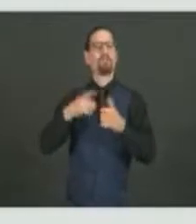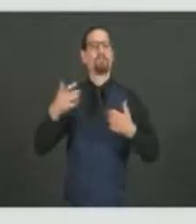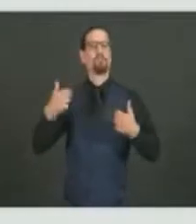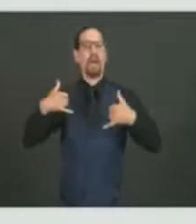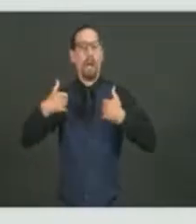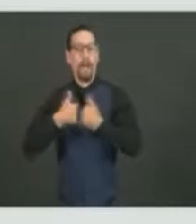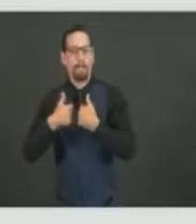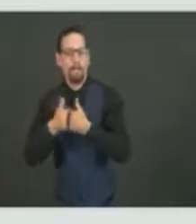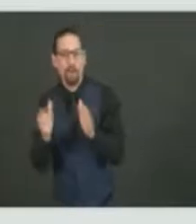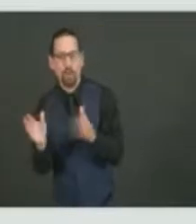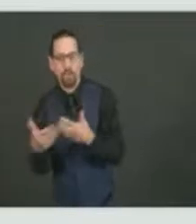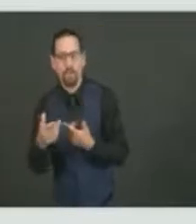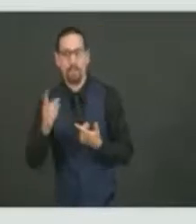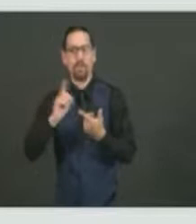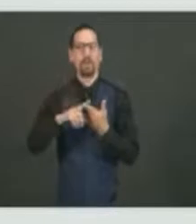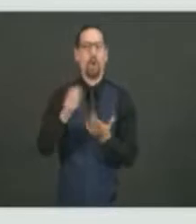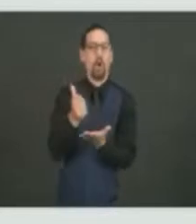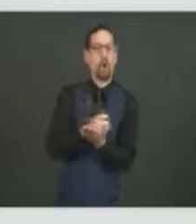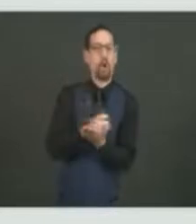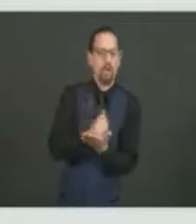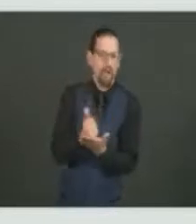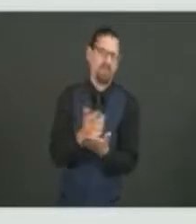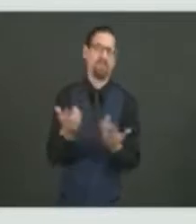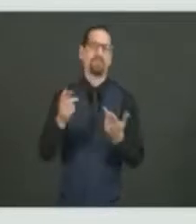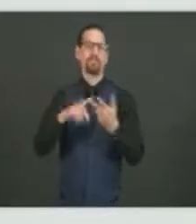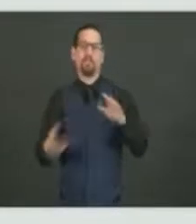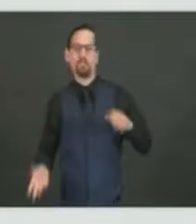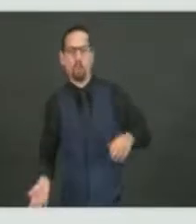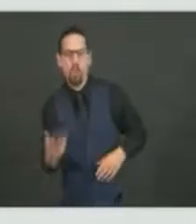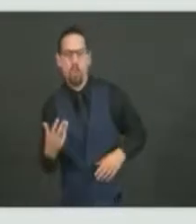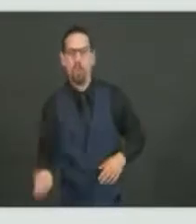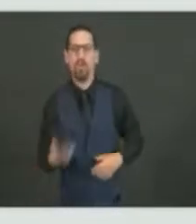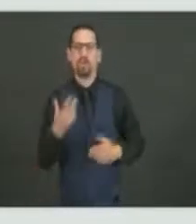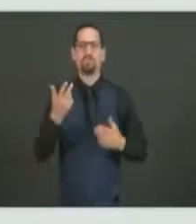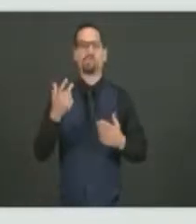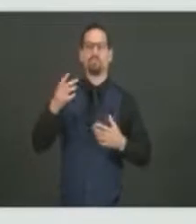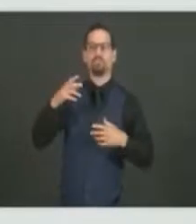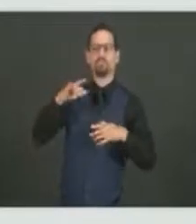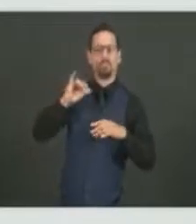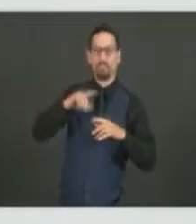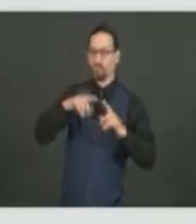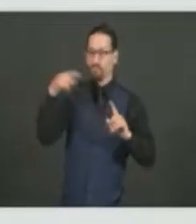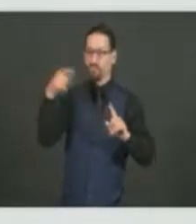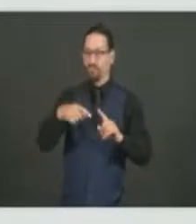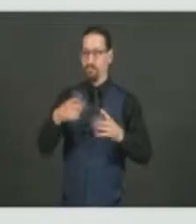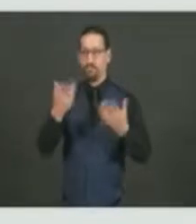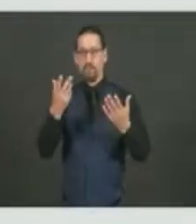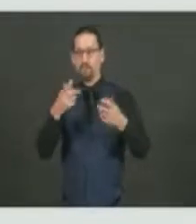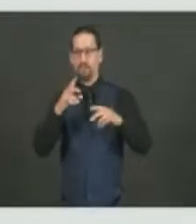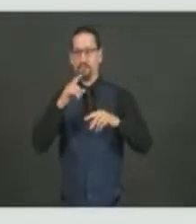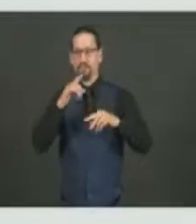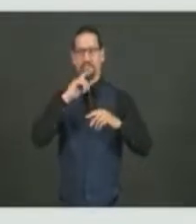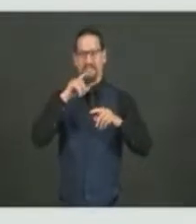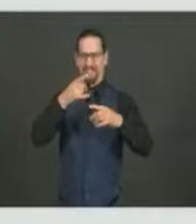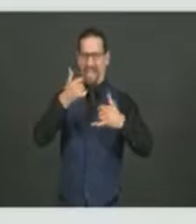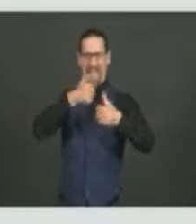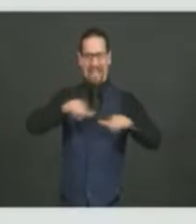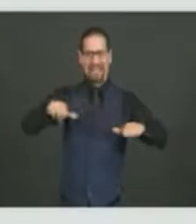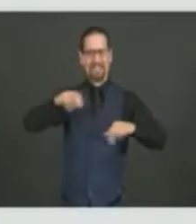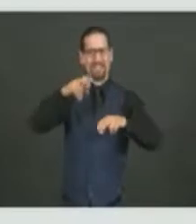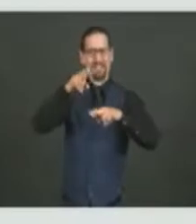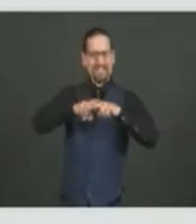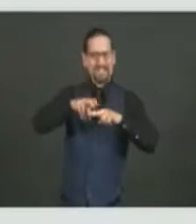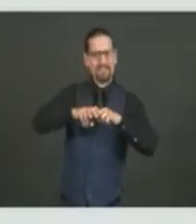like. Seated venues can open up to 66% capacity,